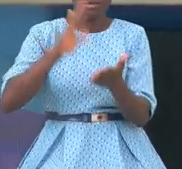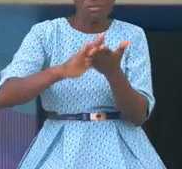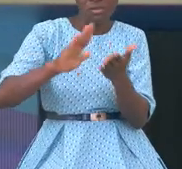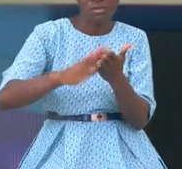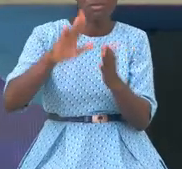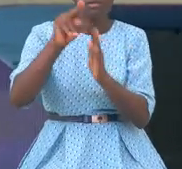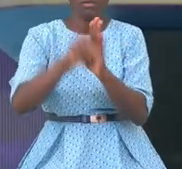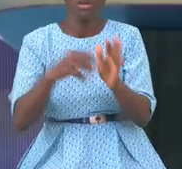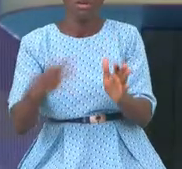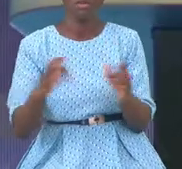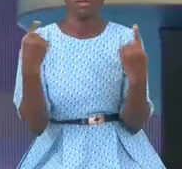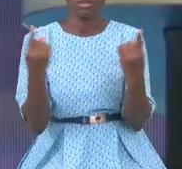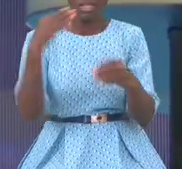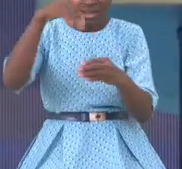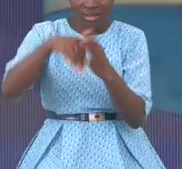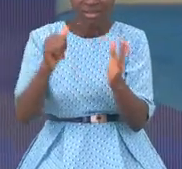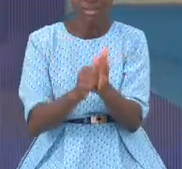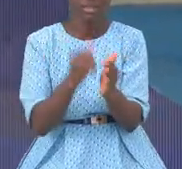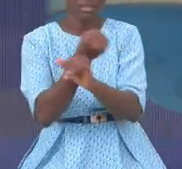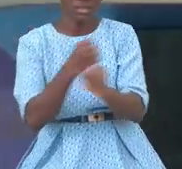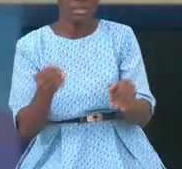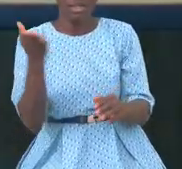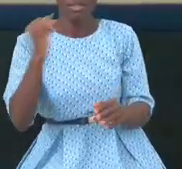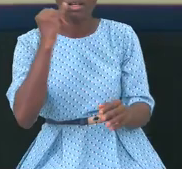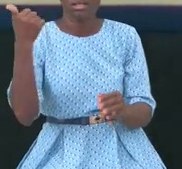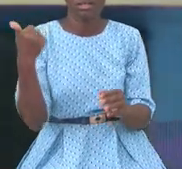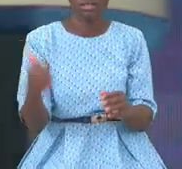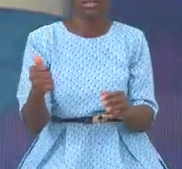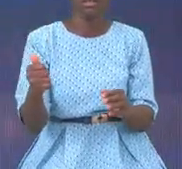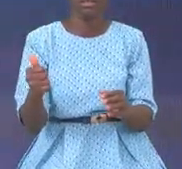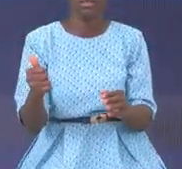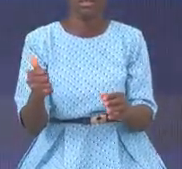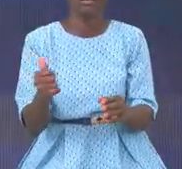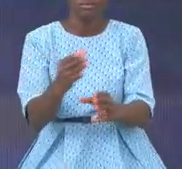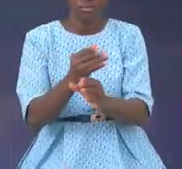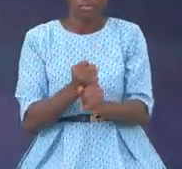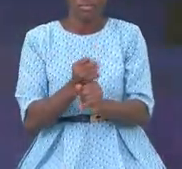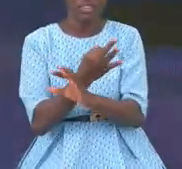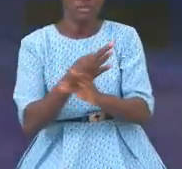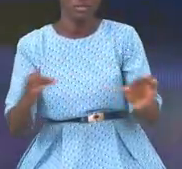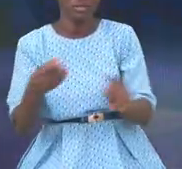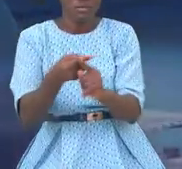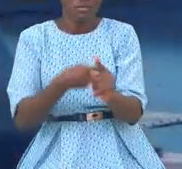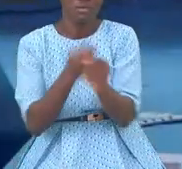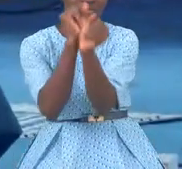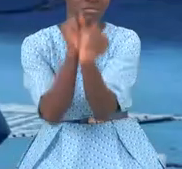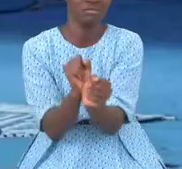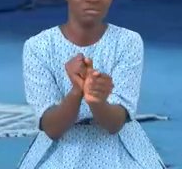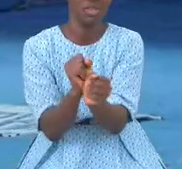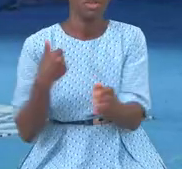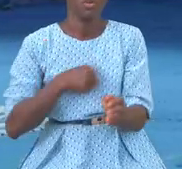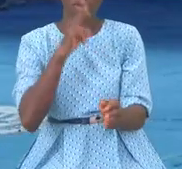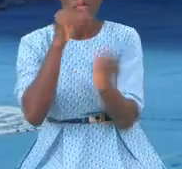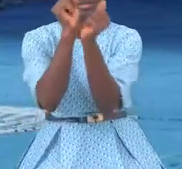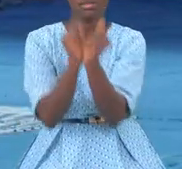is recovery from slavery. We have been slaves, and we were under the dominion